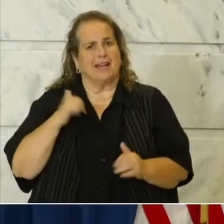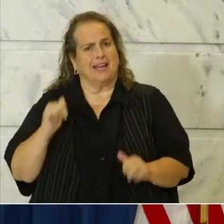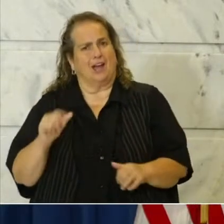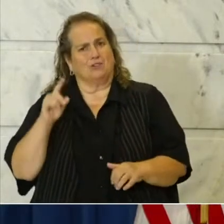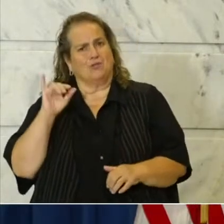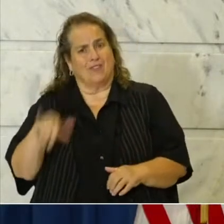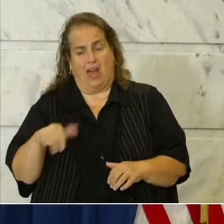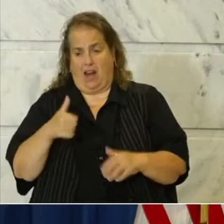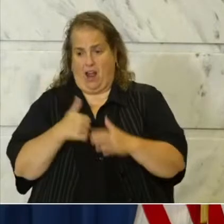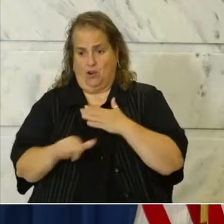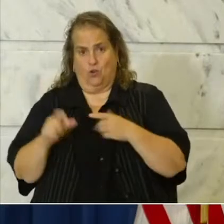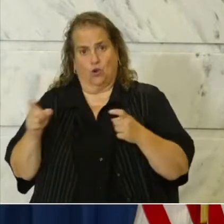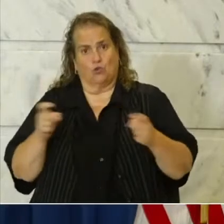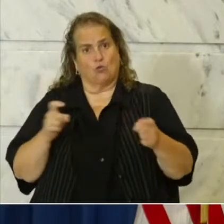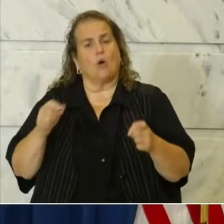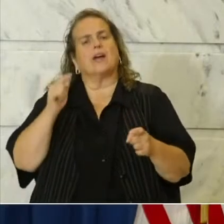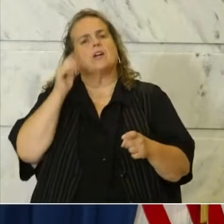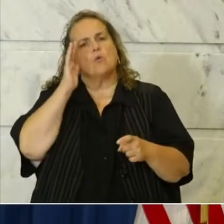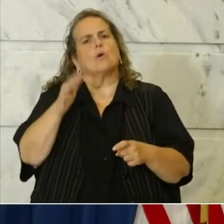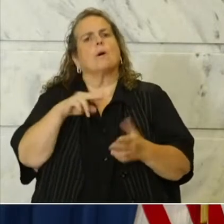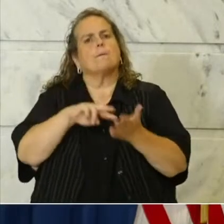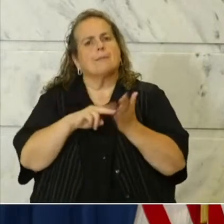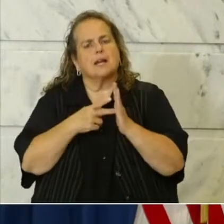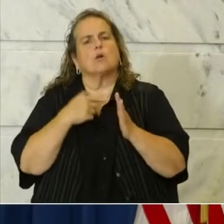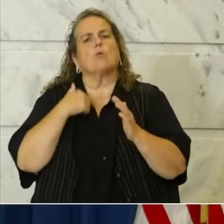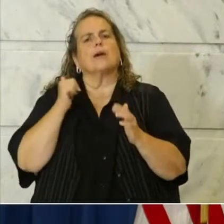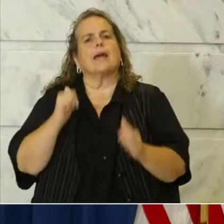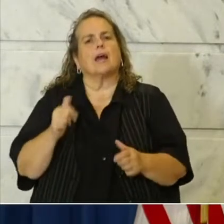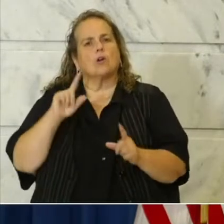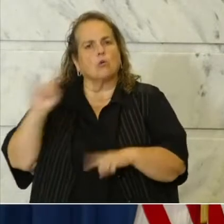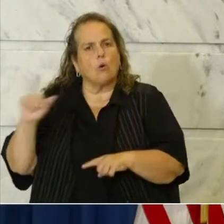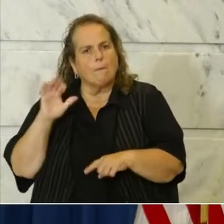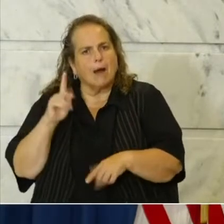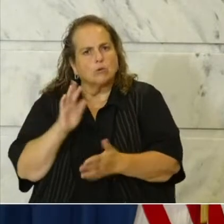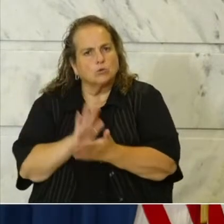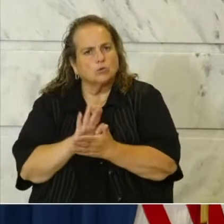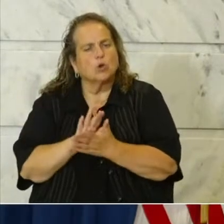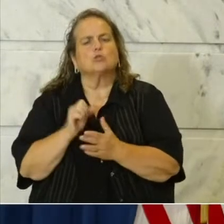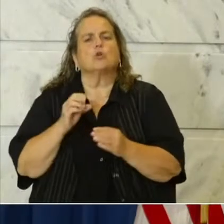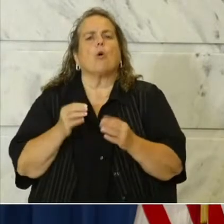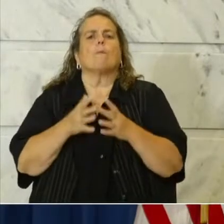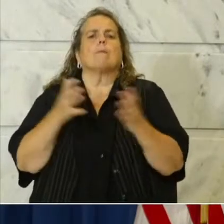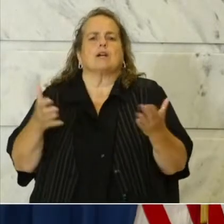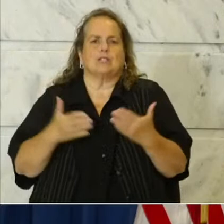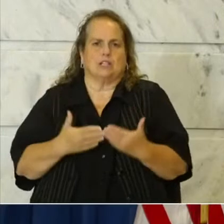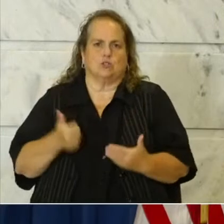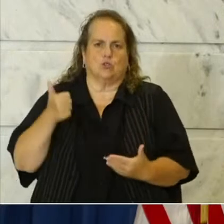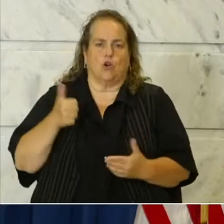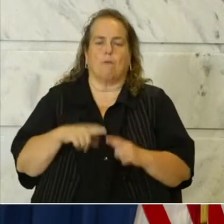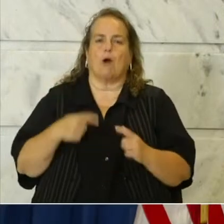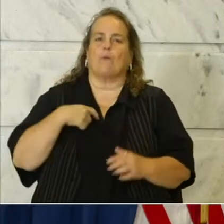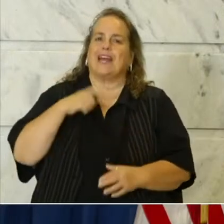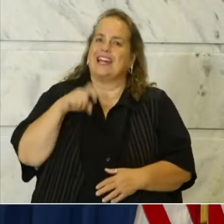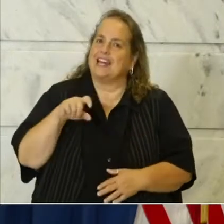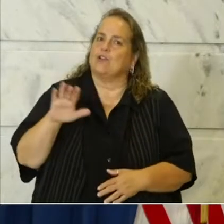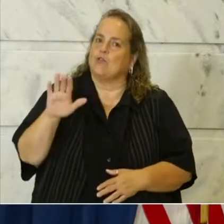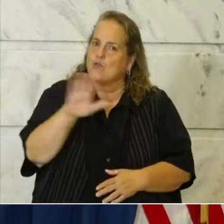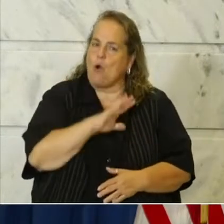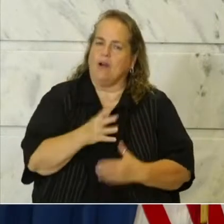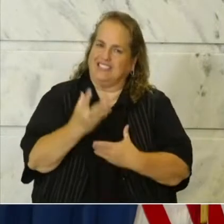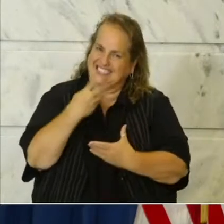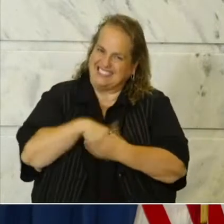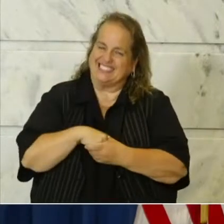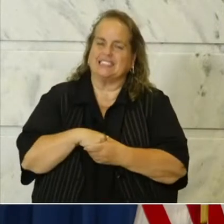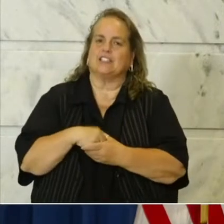thing under control, it will make what we can do in schools so much easier. But we need your buy-in to do it.